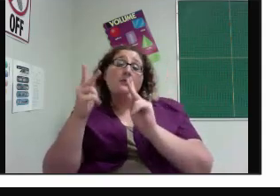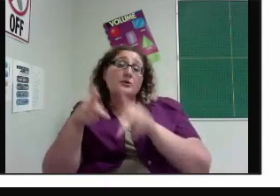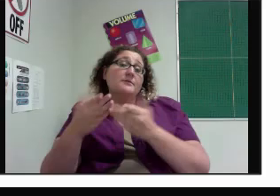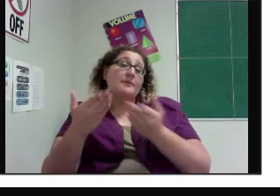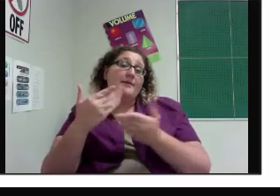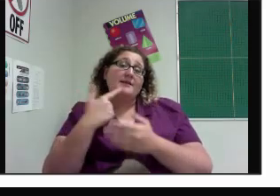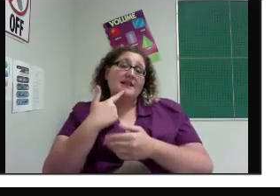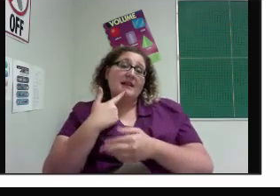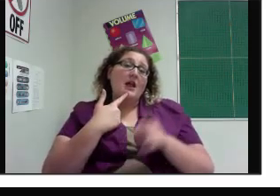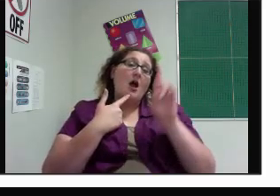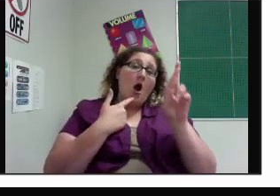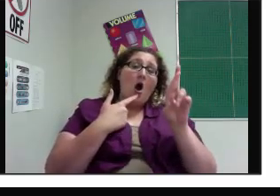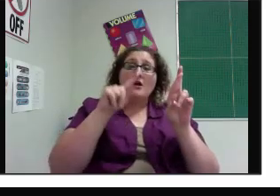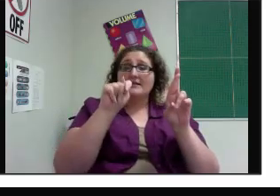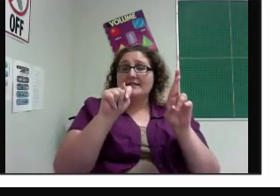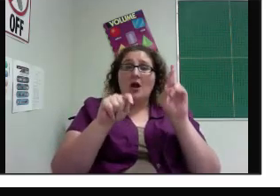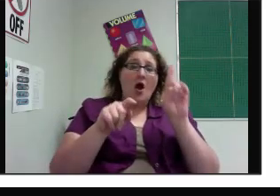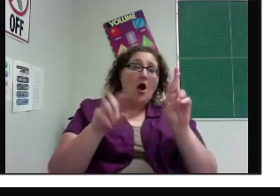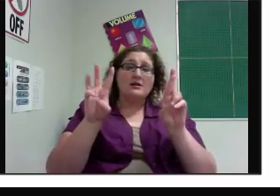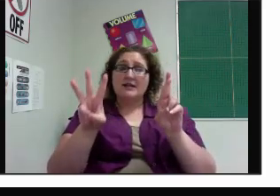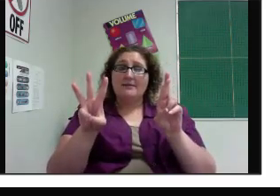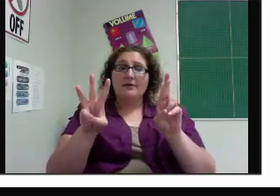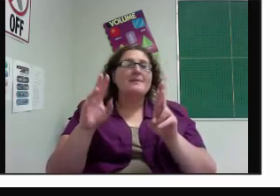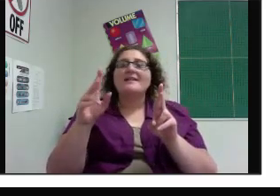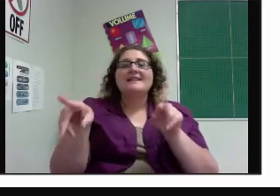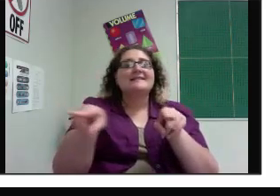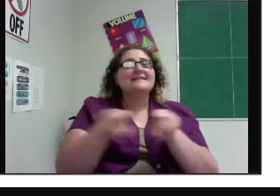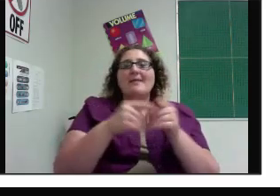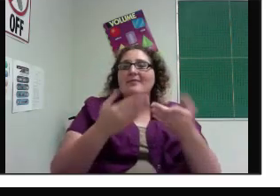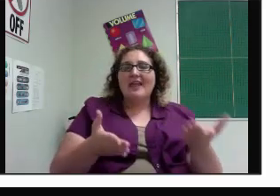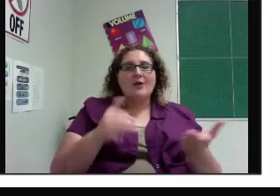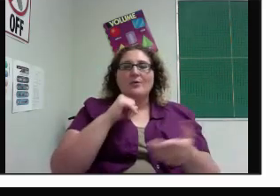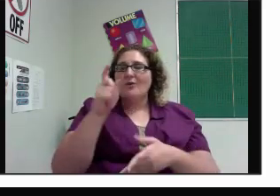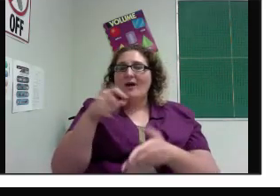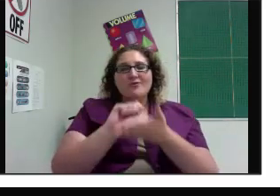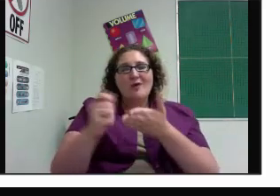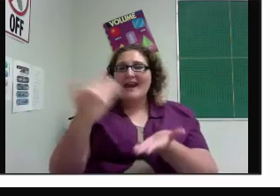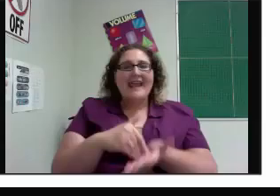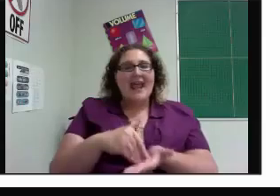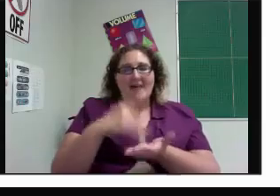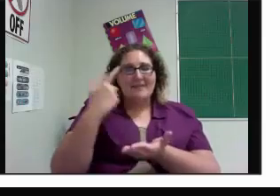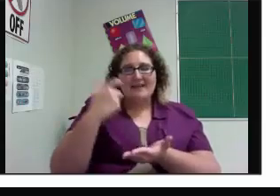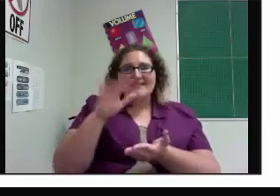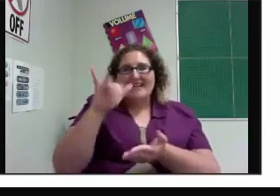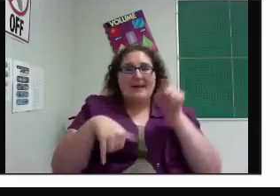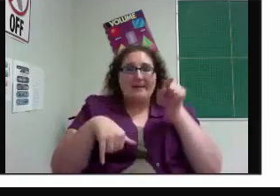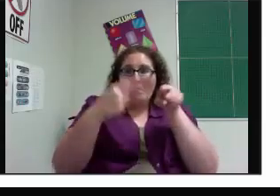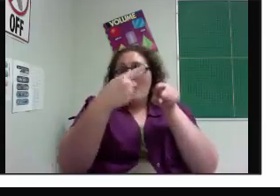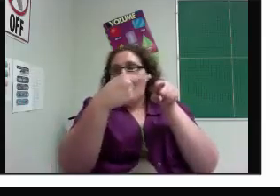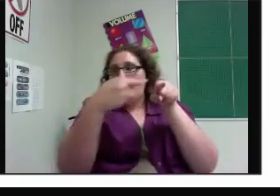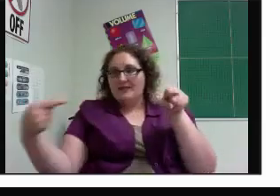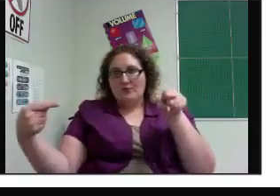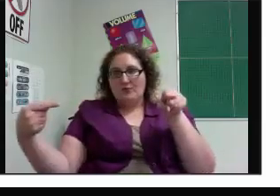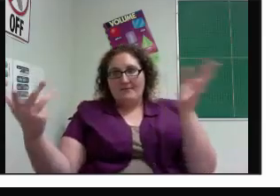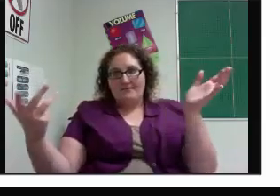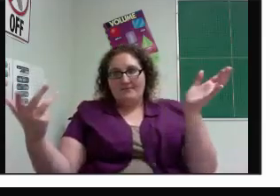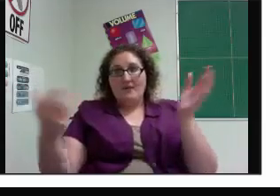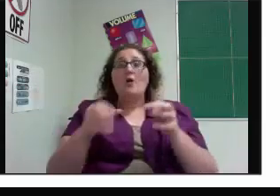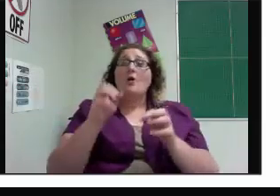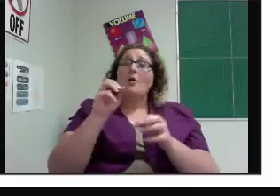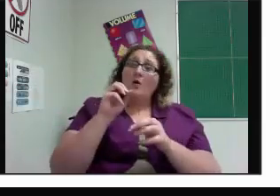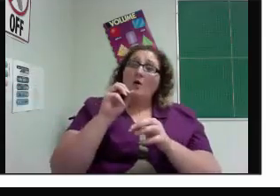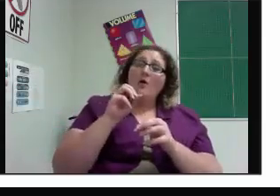and I'm going towards S. Someone else may have named that ray RT or ray RW. Those are all saying the same ray,